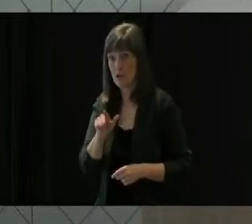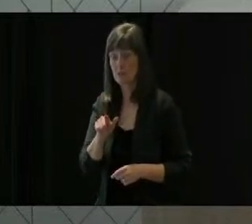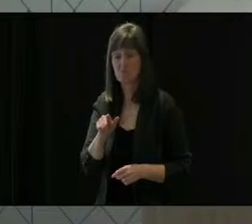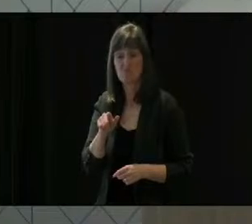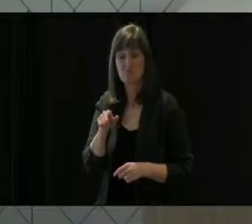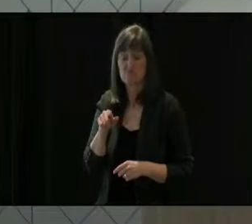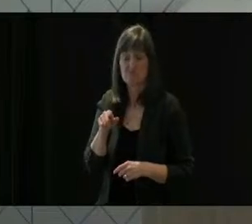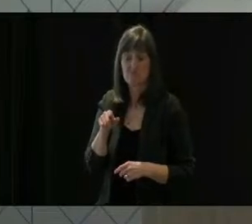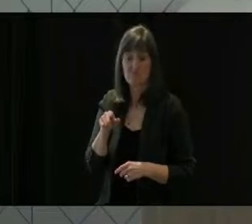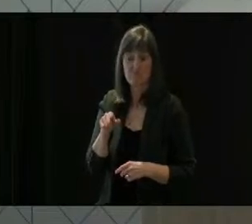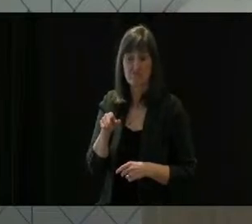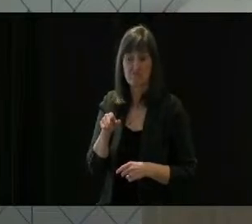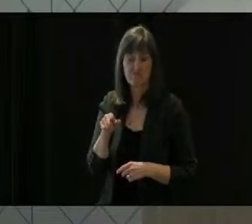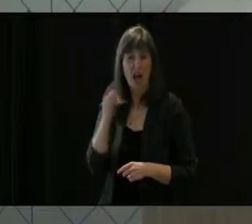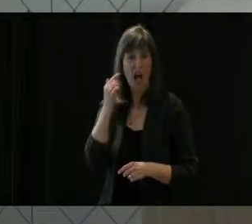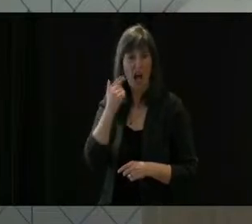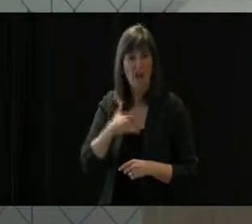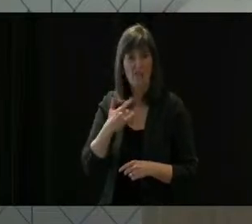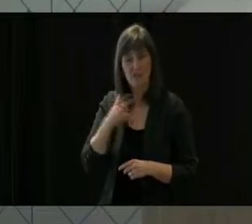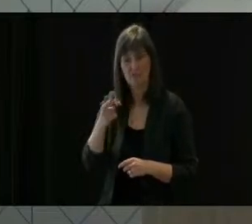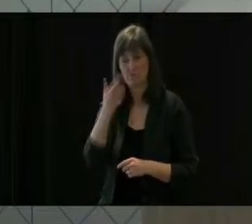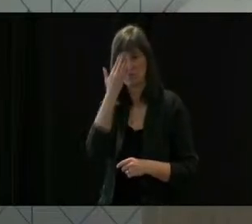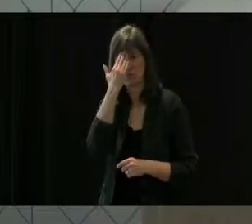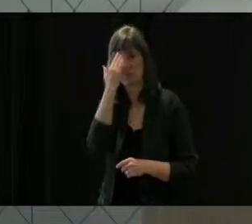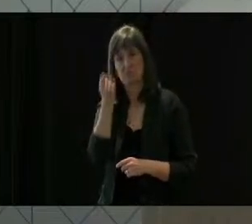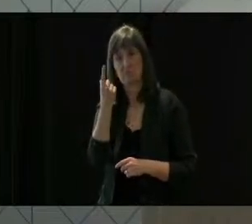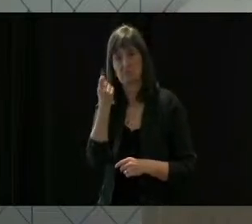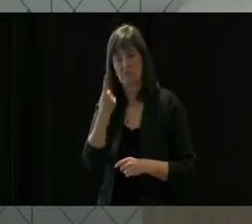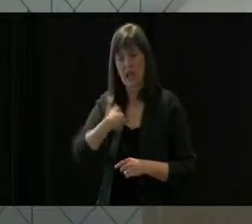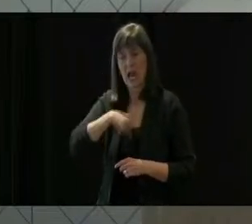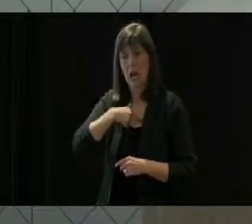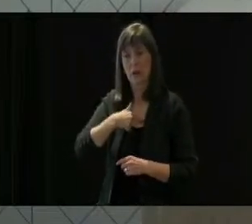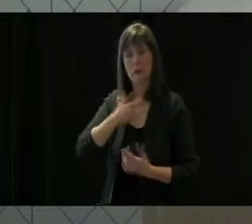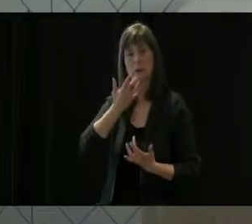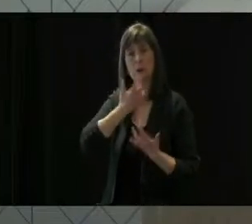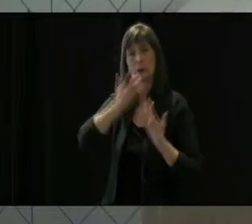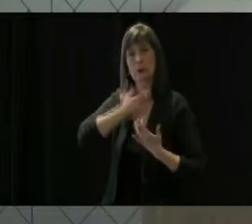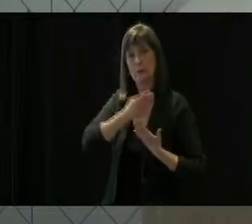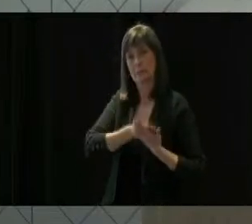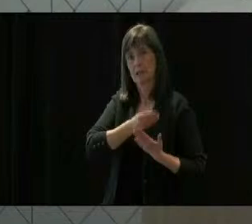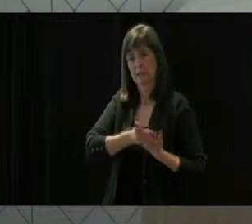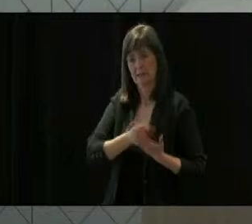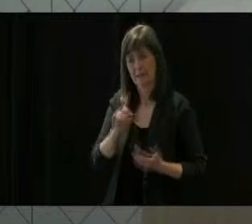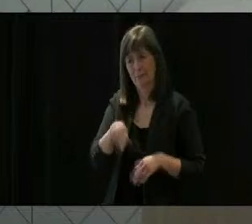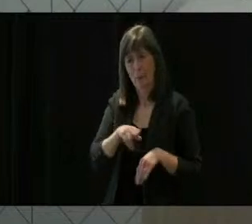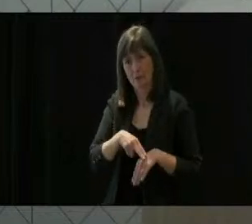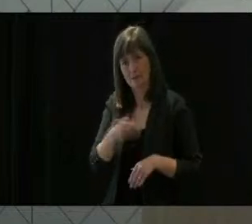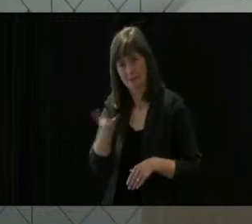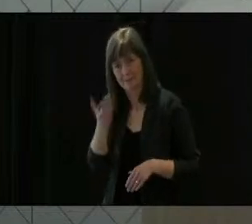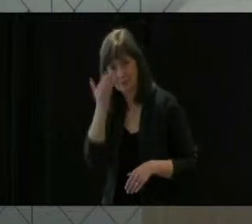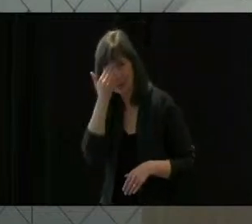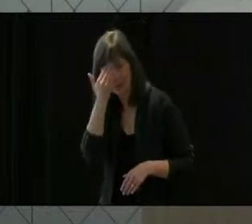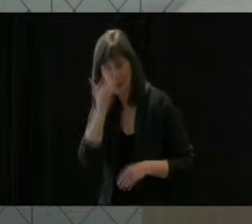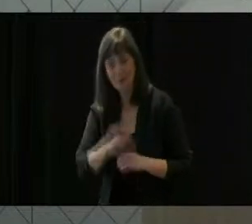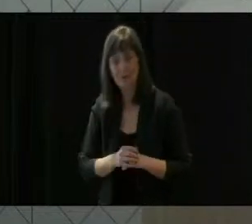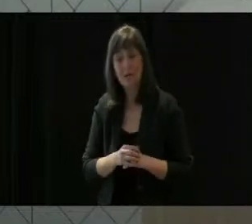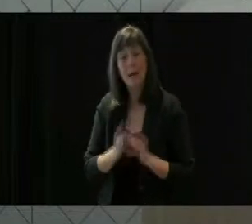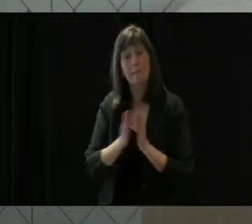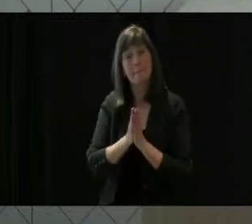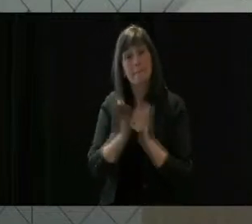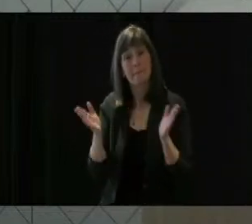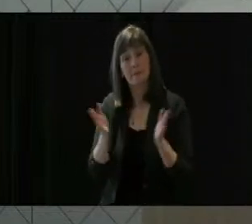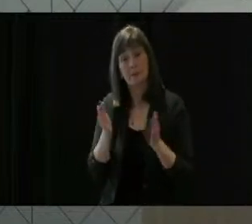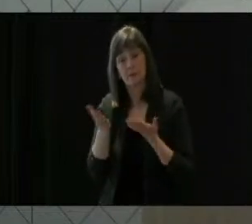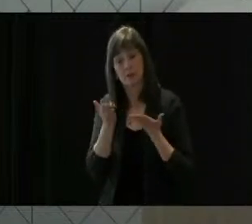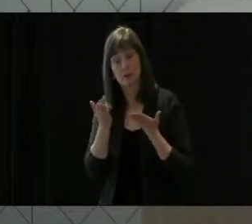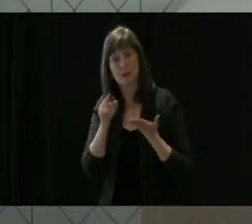as I do about the financial situation of the province. And given that public sector salaries and